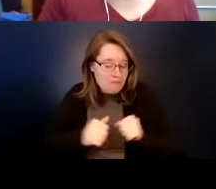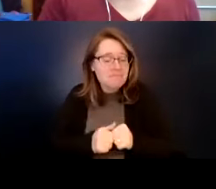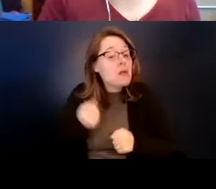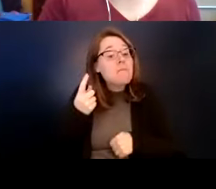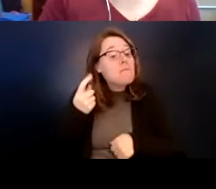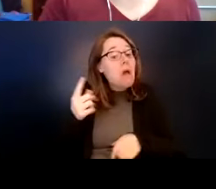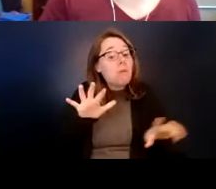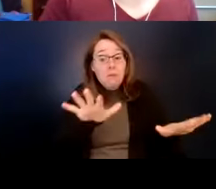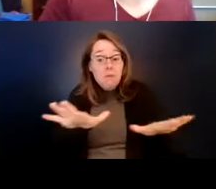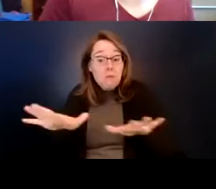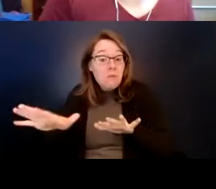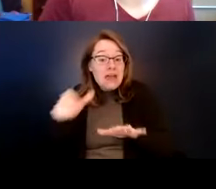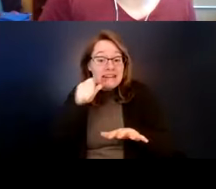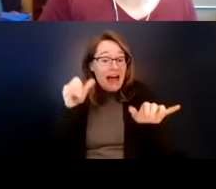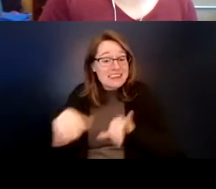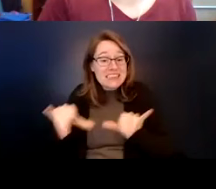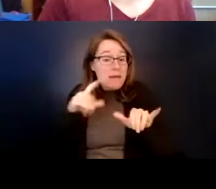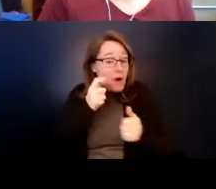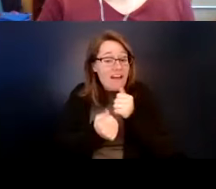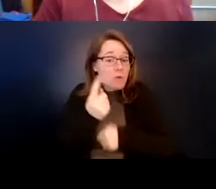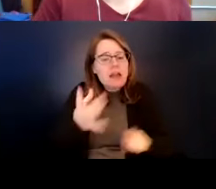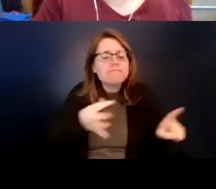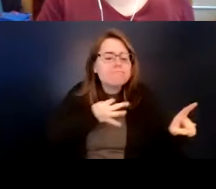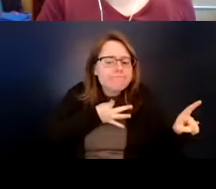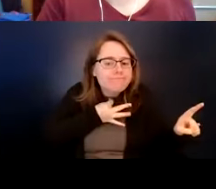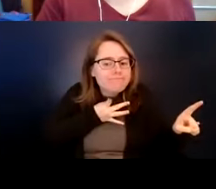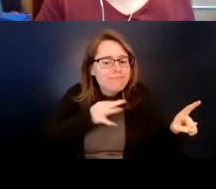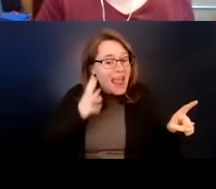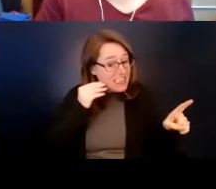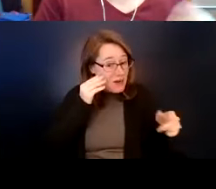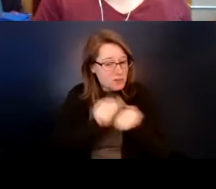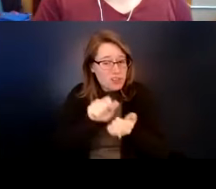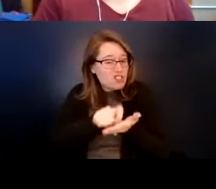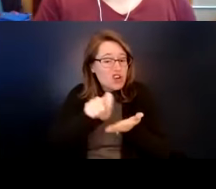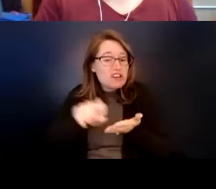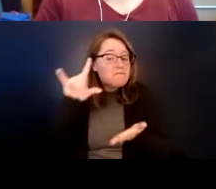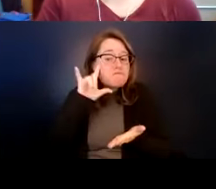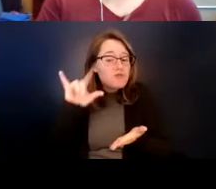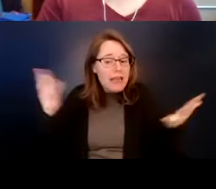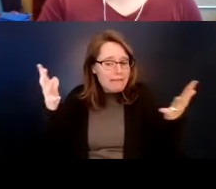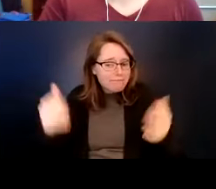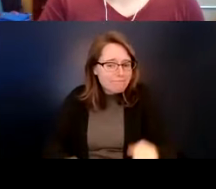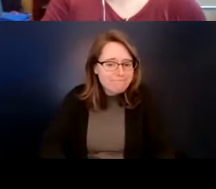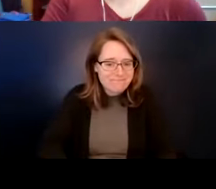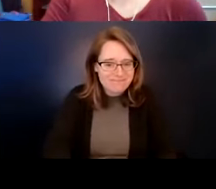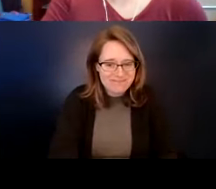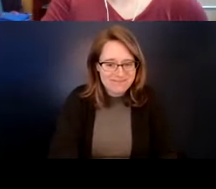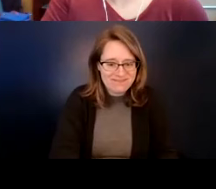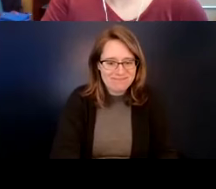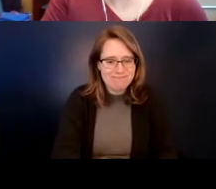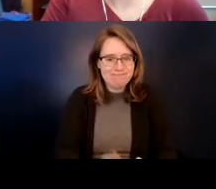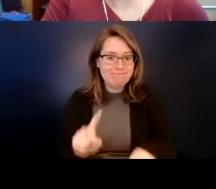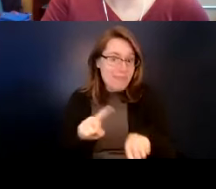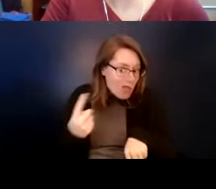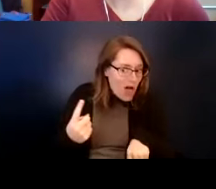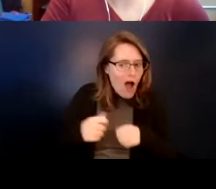that experience. So I do want to get a feel for what's your experience with journaling? How long have you been doing it?